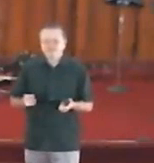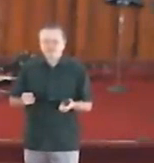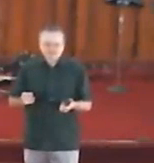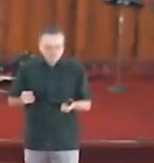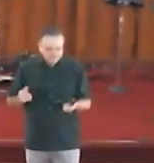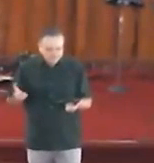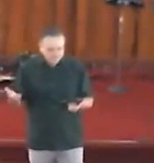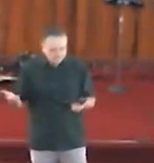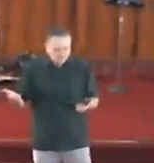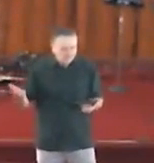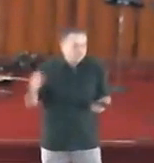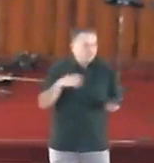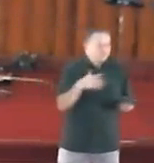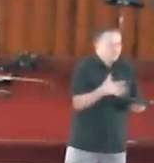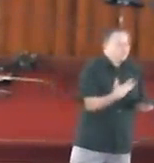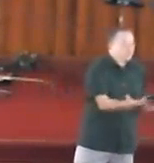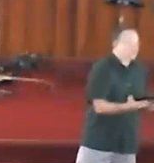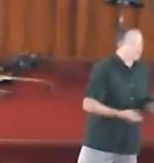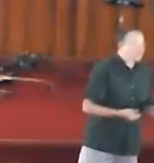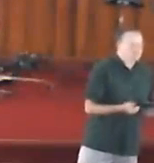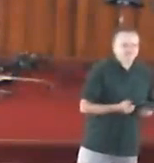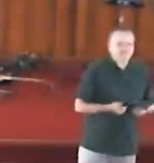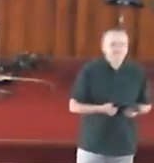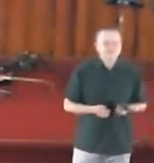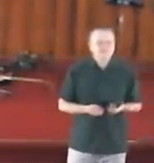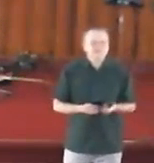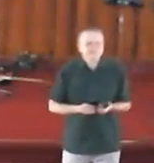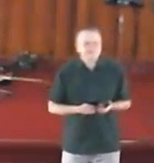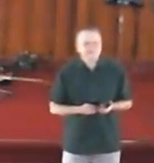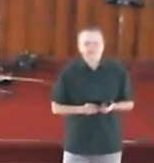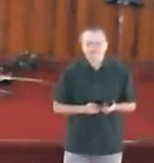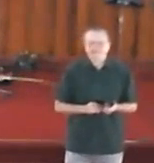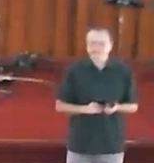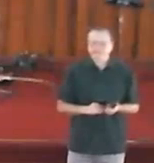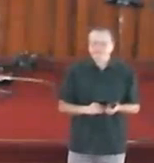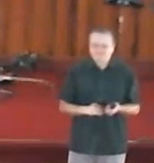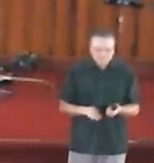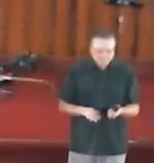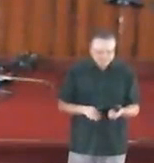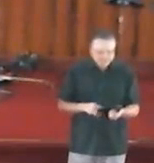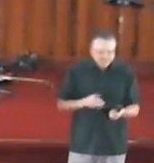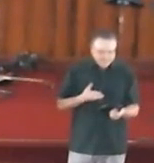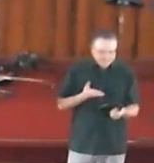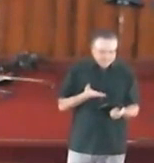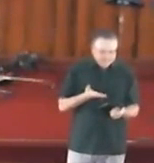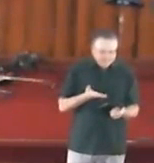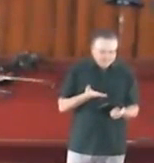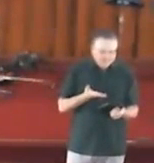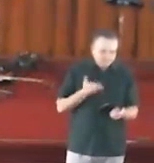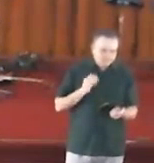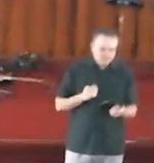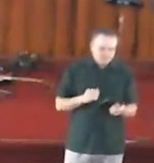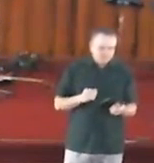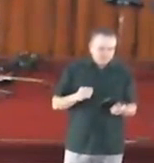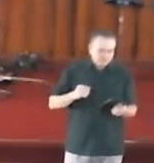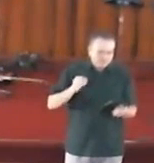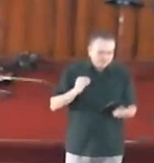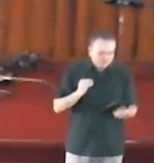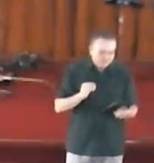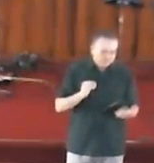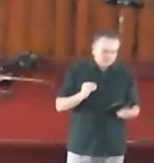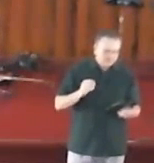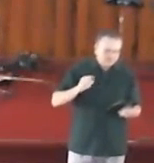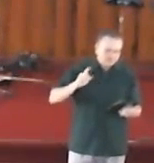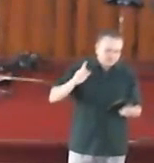receive? El bautismo de Juan. John's baptism, they replied. Y versículo 4, Pablo